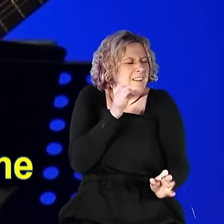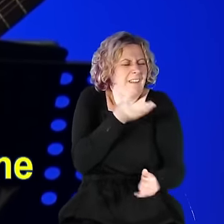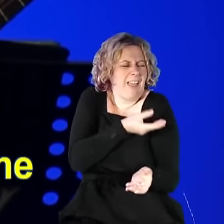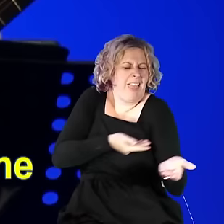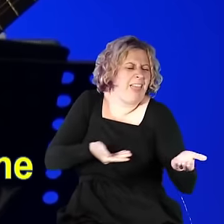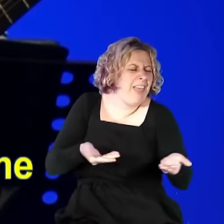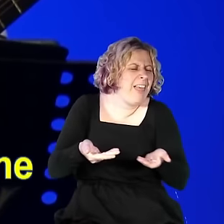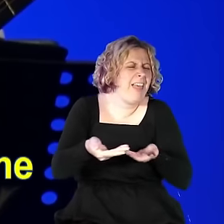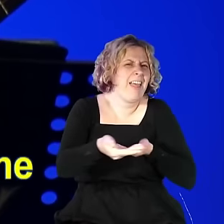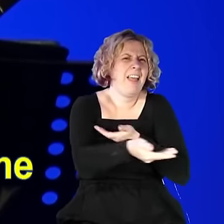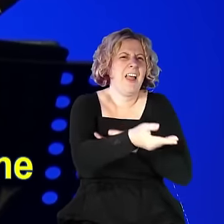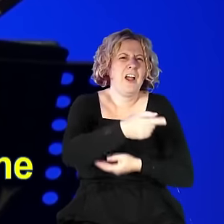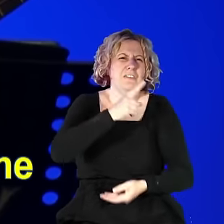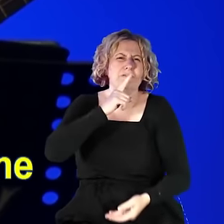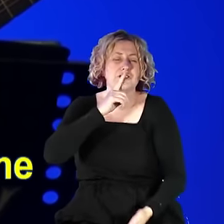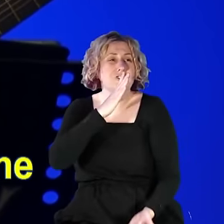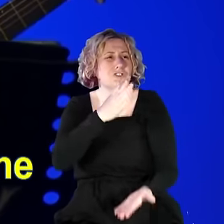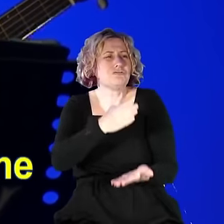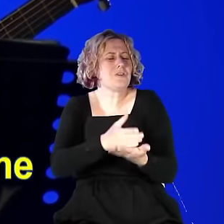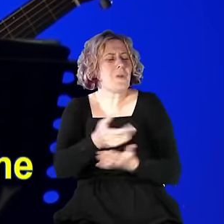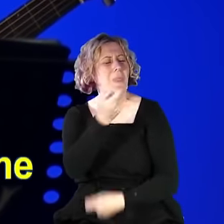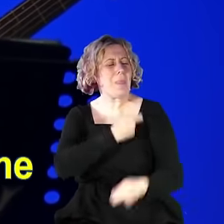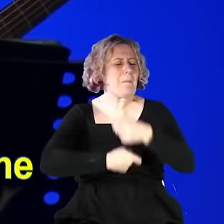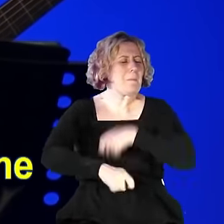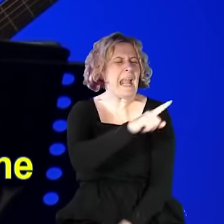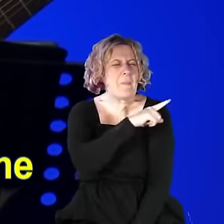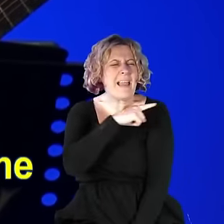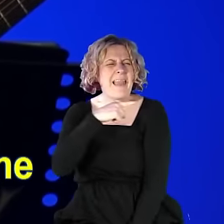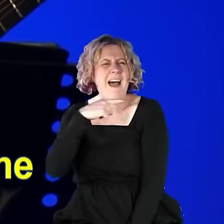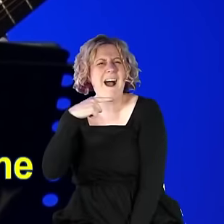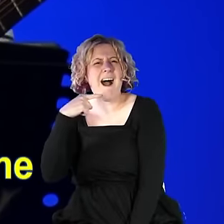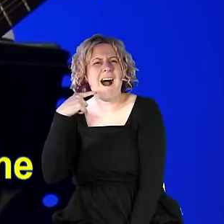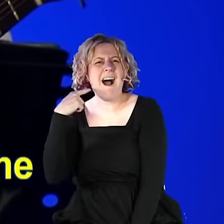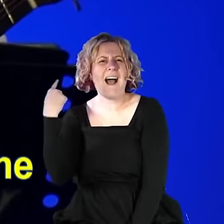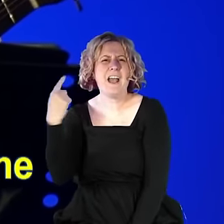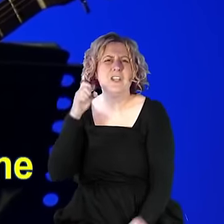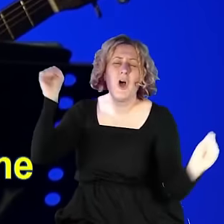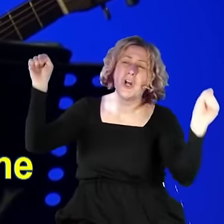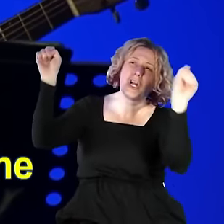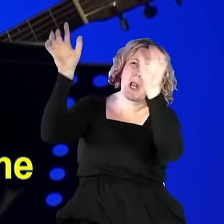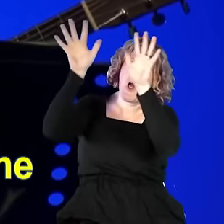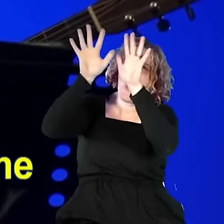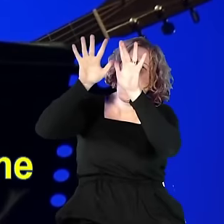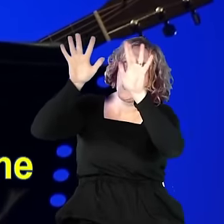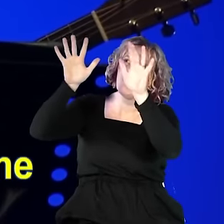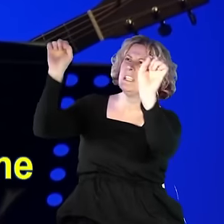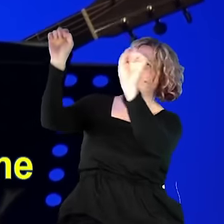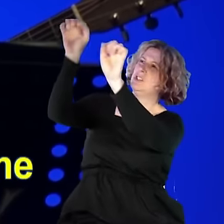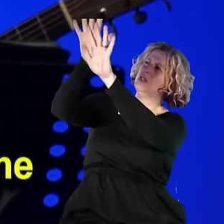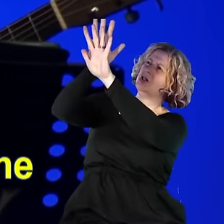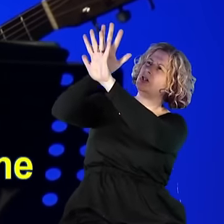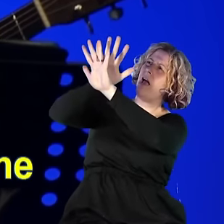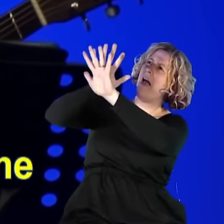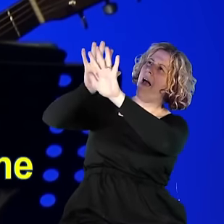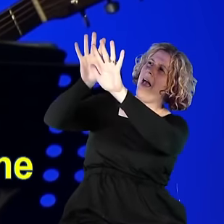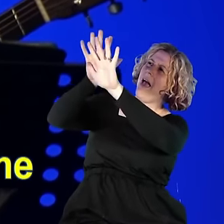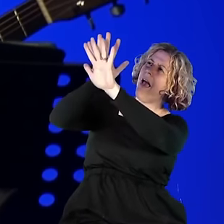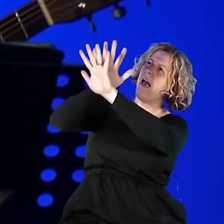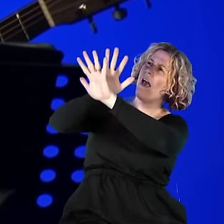perfection, the truth for a lie, and your glory was veiled in